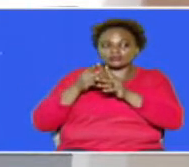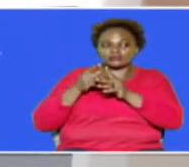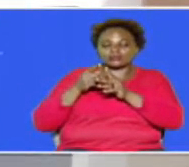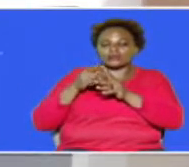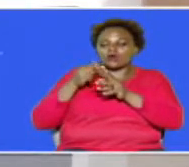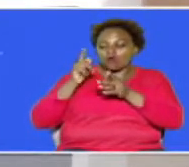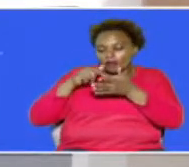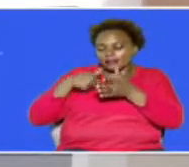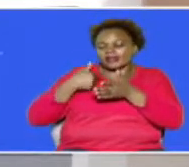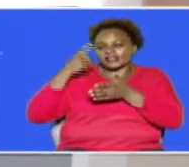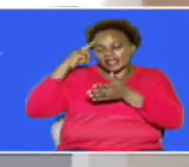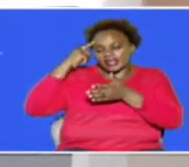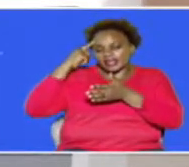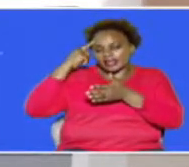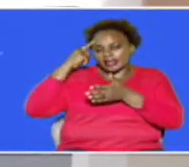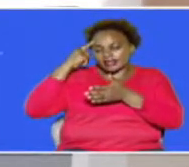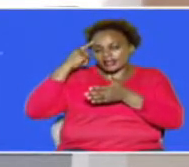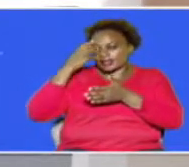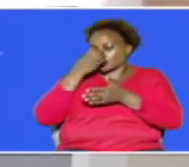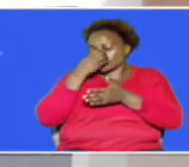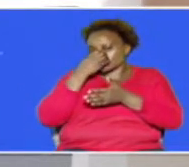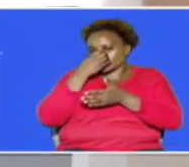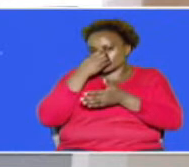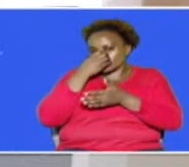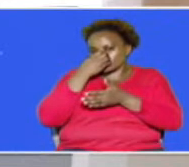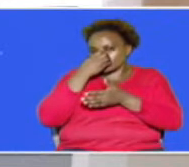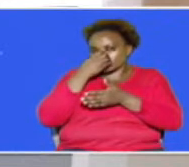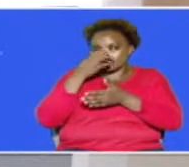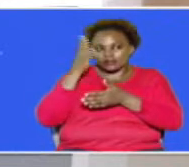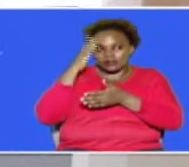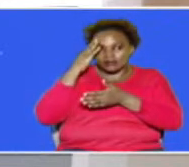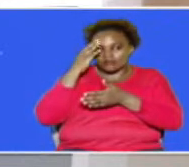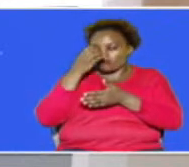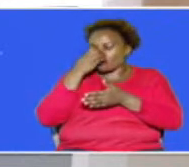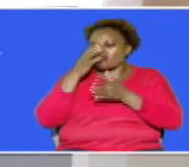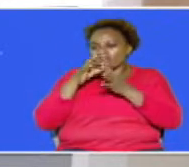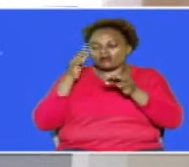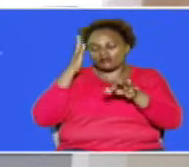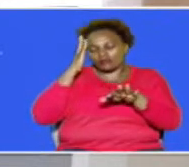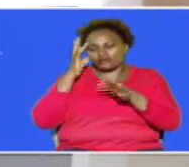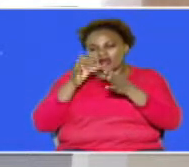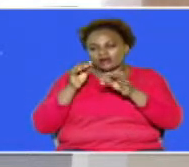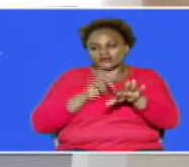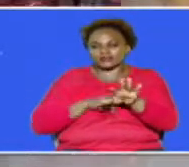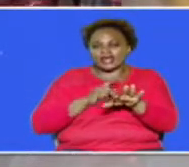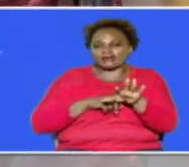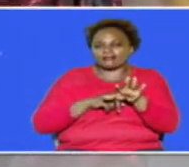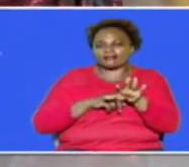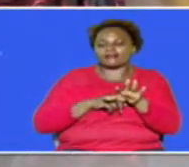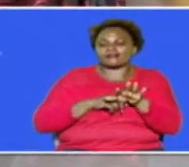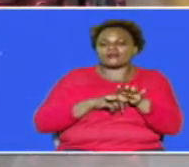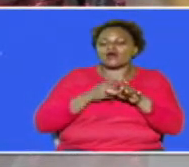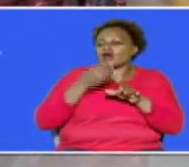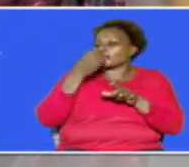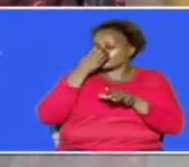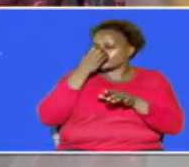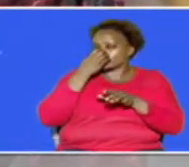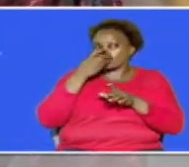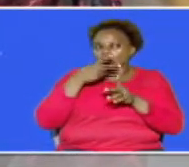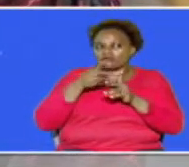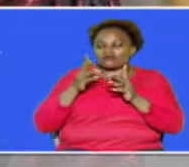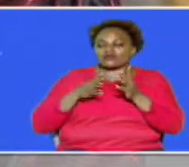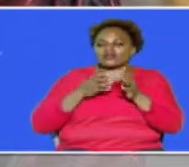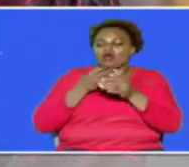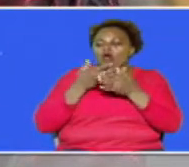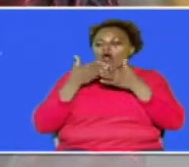One of the things people do not know about William Ruto, you know, I've known William Ruto for quite some time now. And William Ruto is very